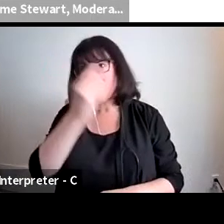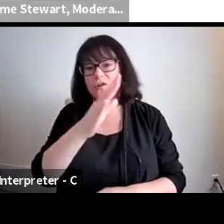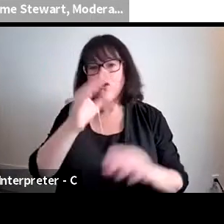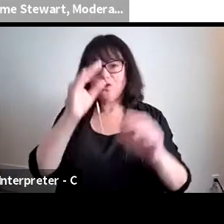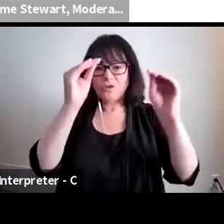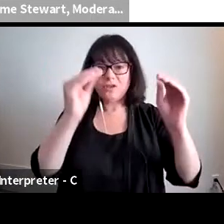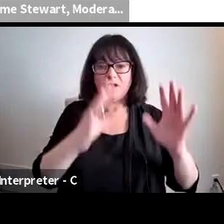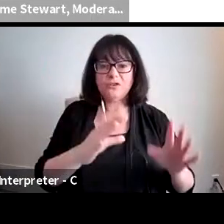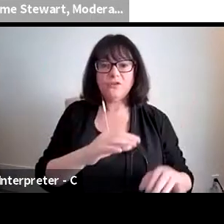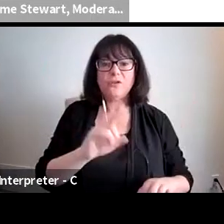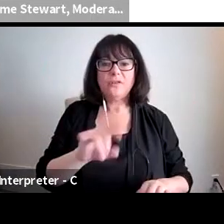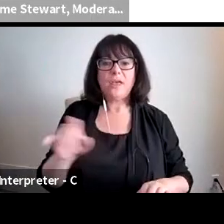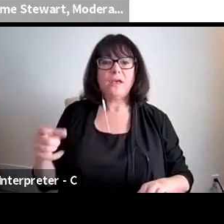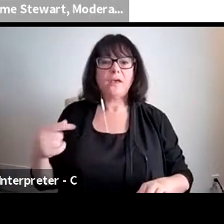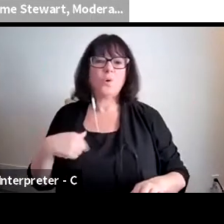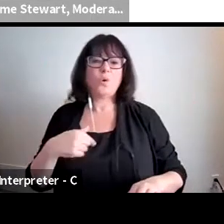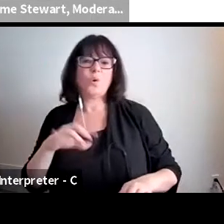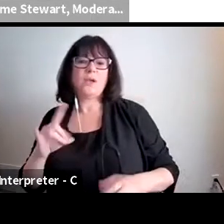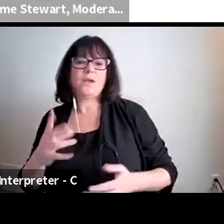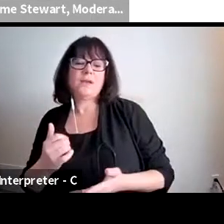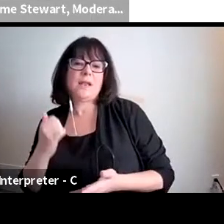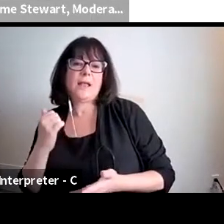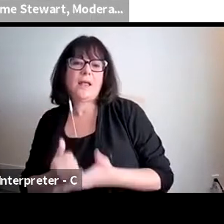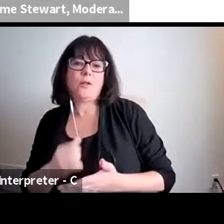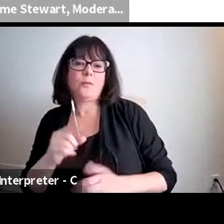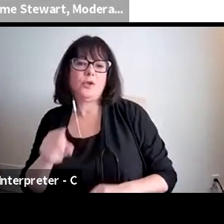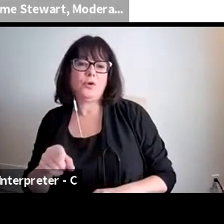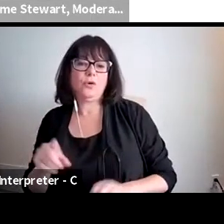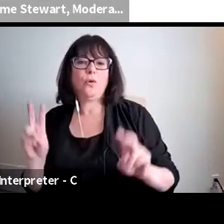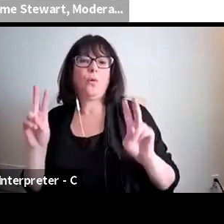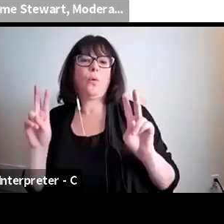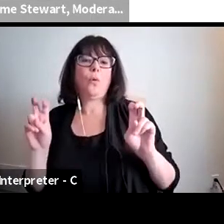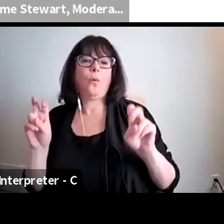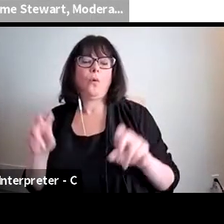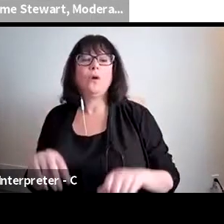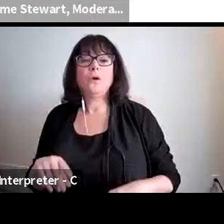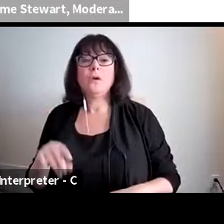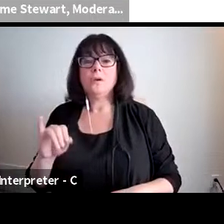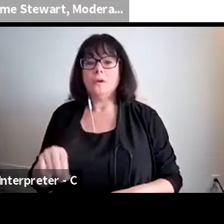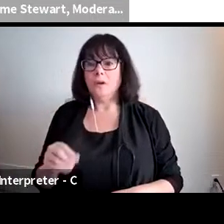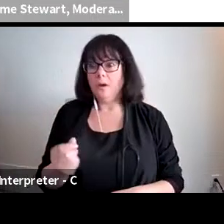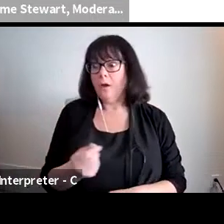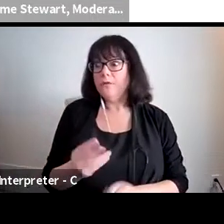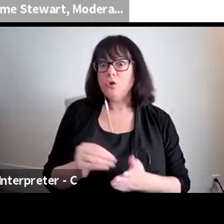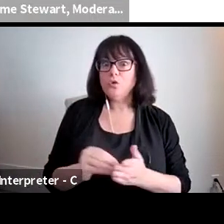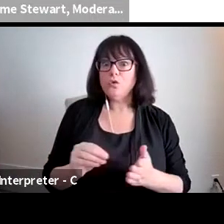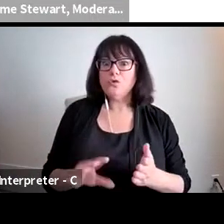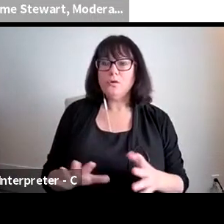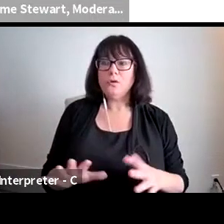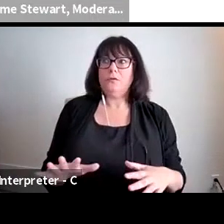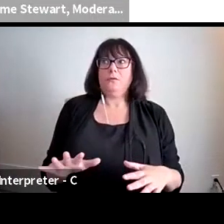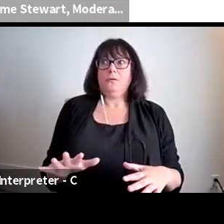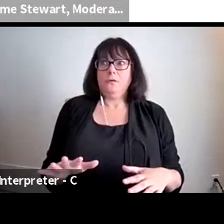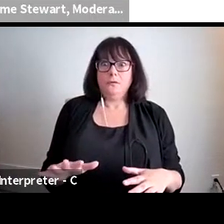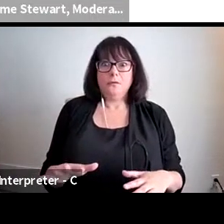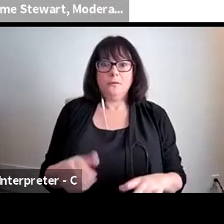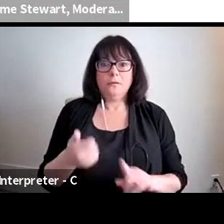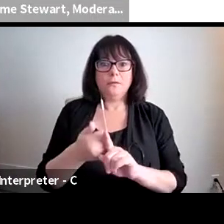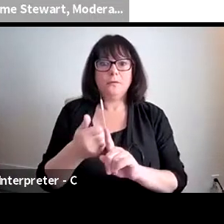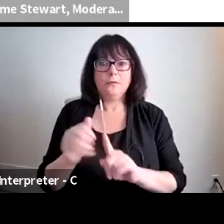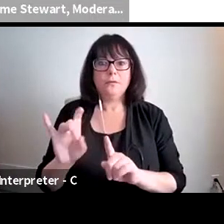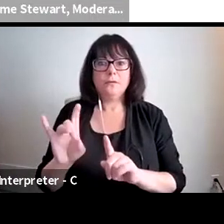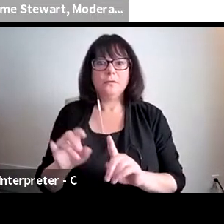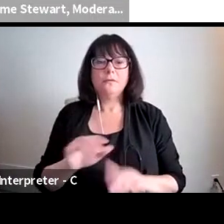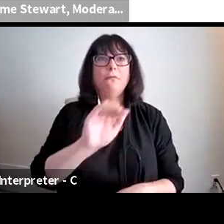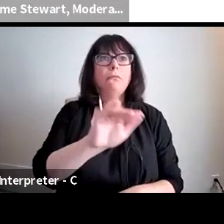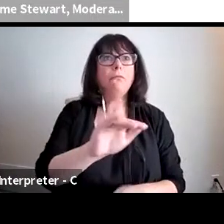us. And we've had a couple of those students come forward to their instructors which is how it came to our